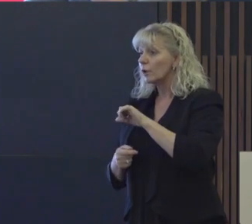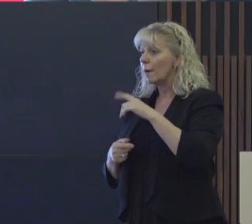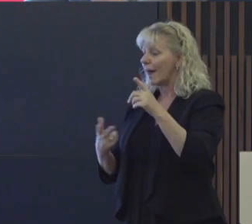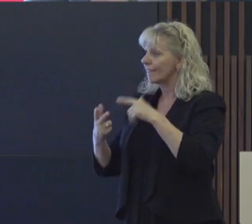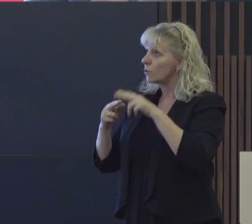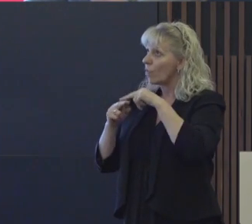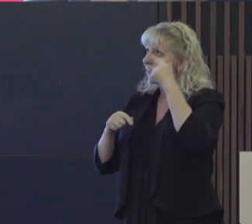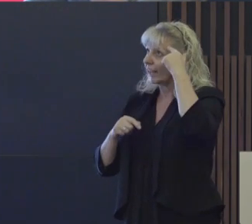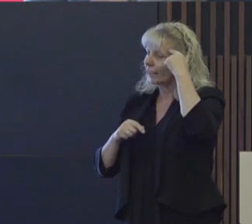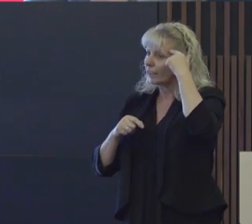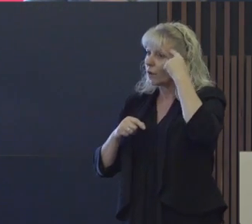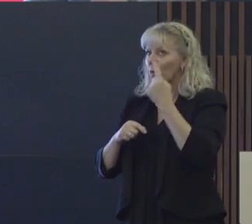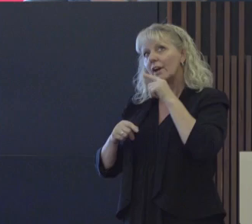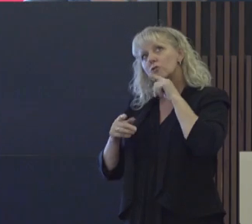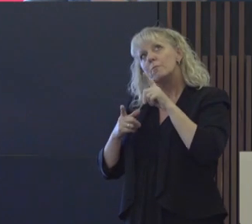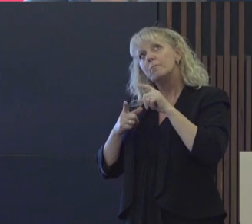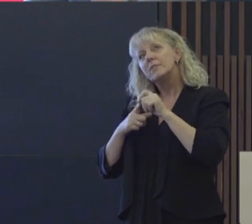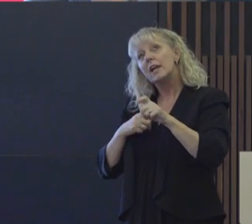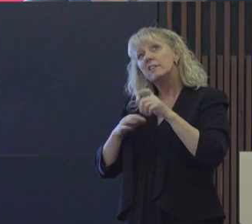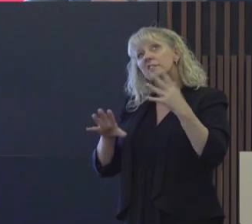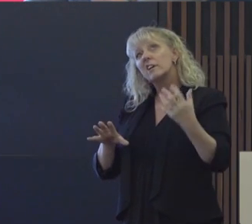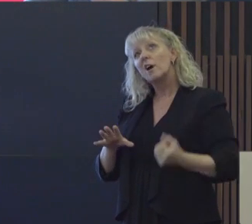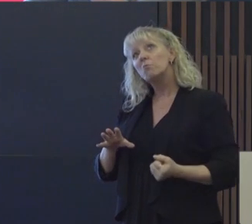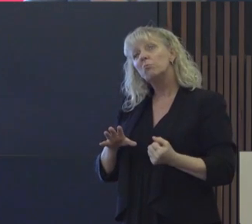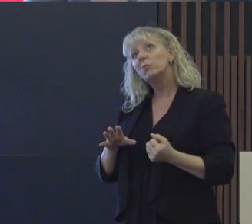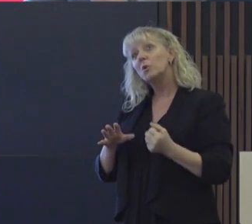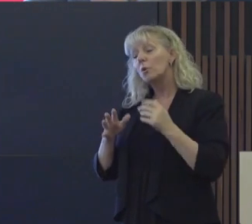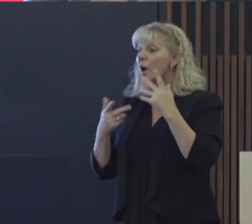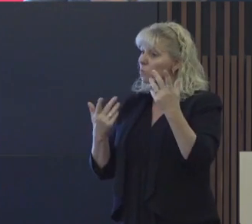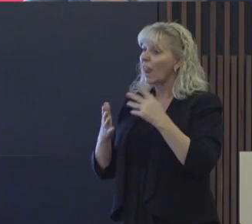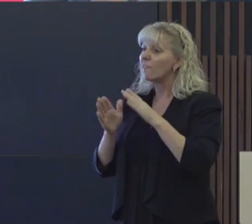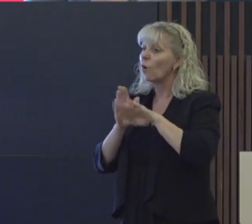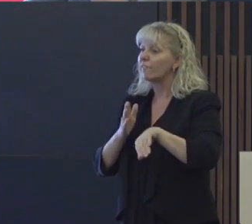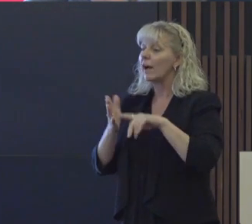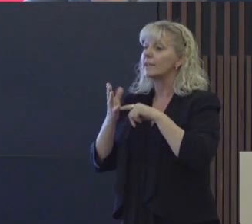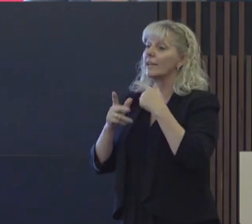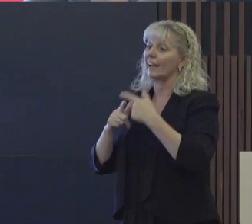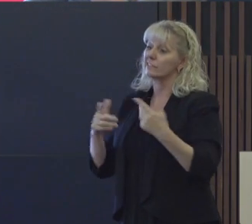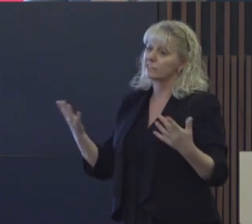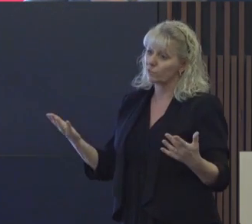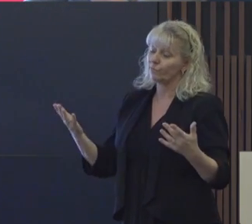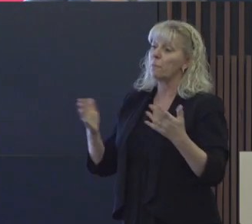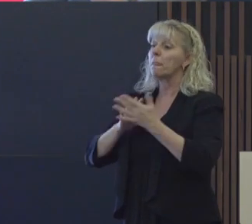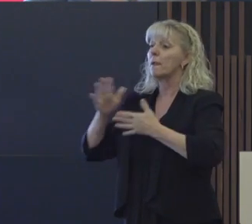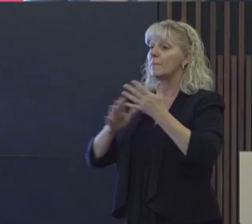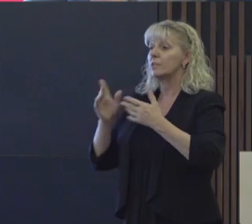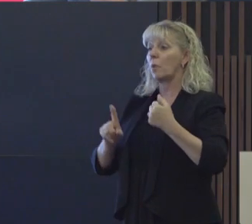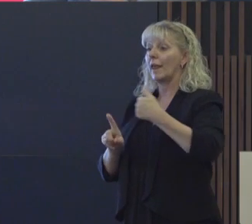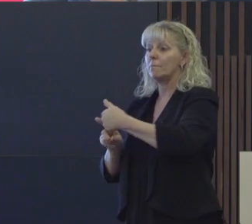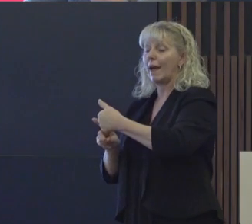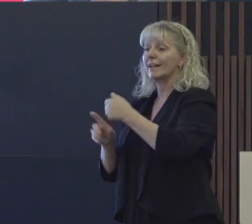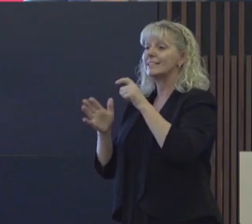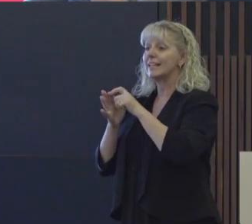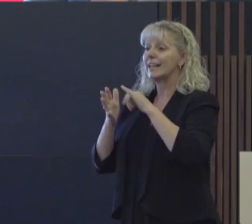you got 100%, it's income, so it's wages, it would be taxed and it would impact on the